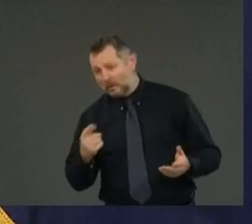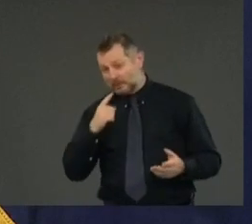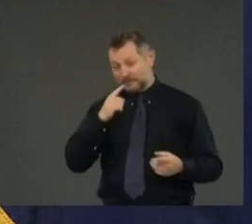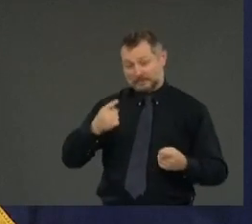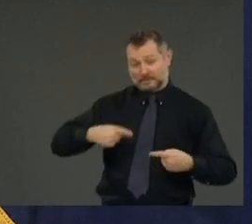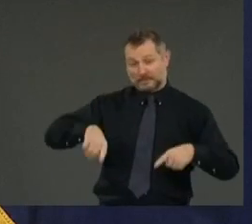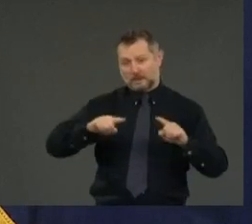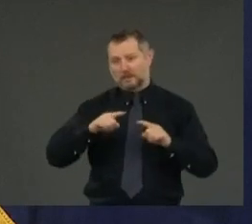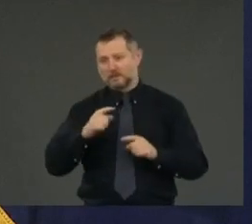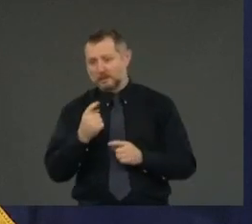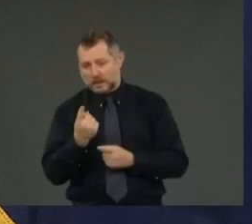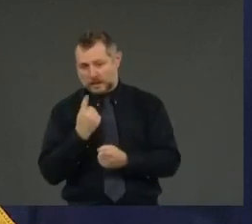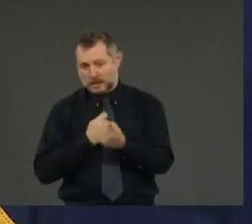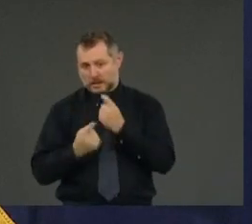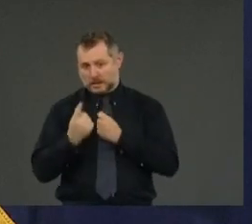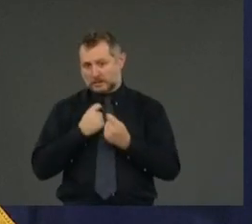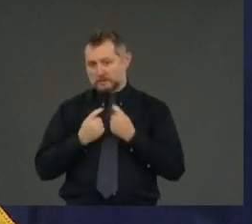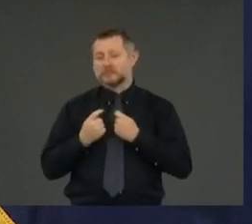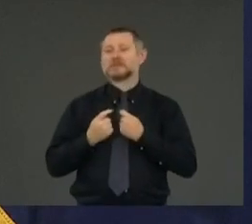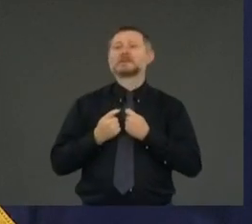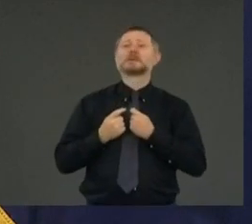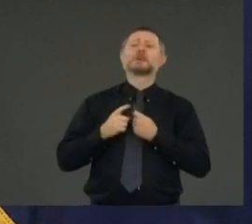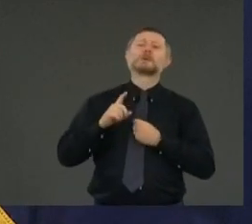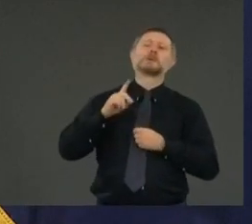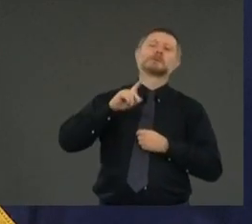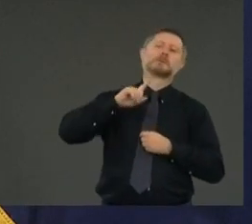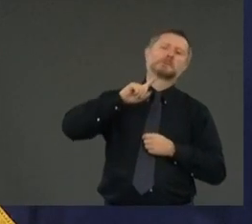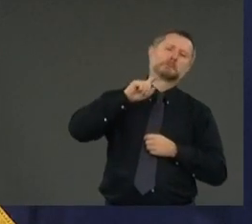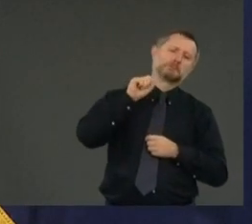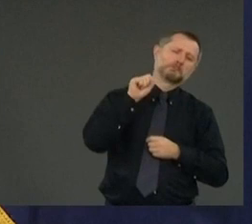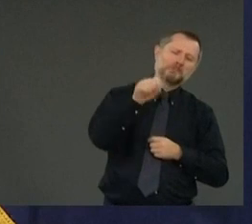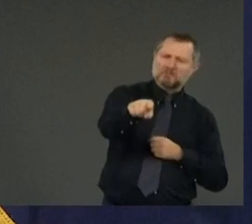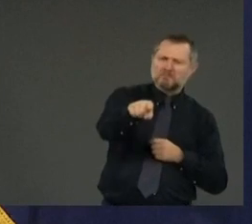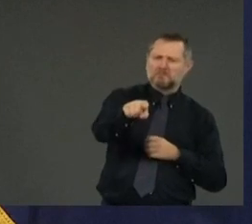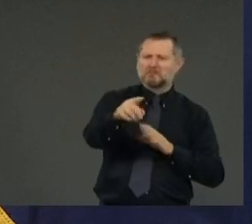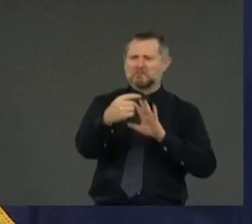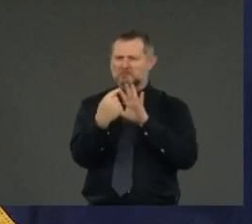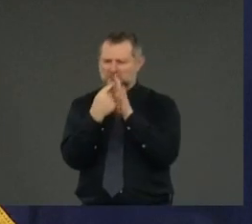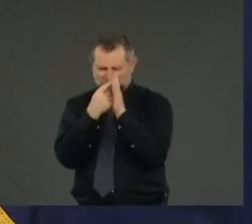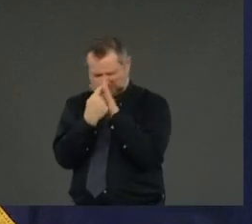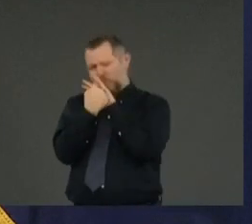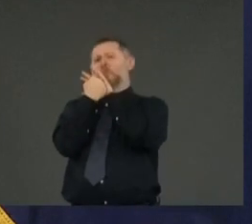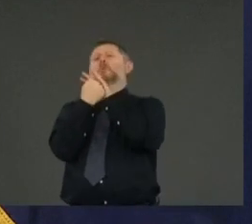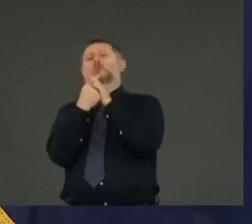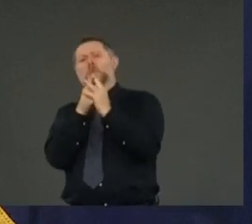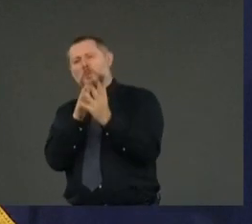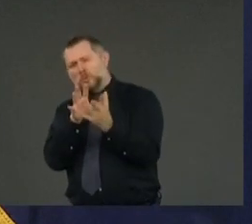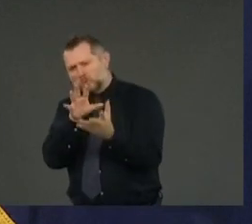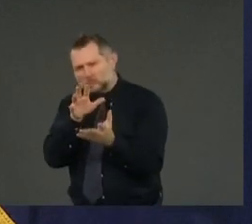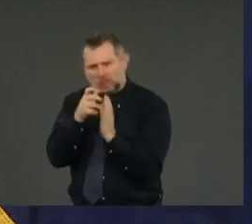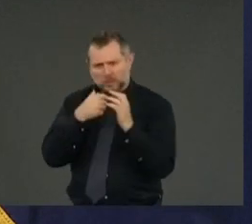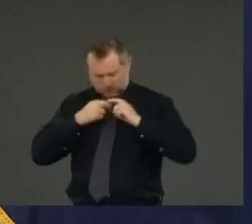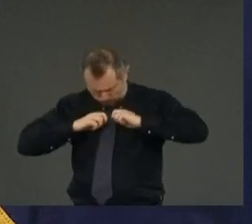really probative, pointed, direct questions that got information that people needed.